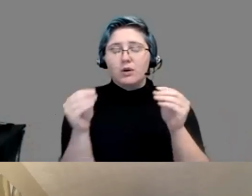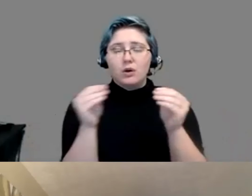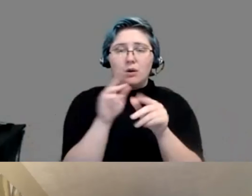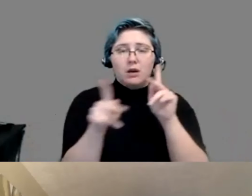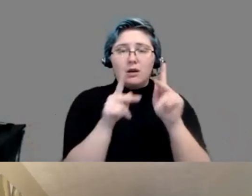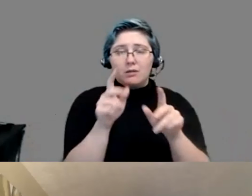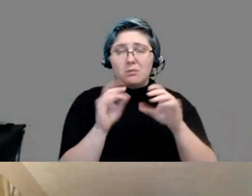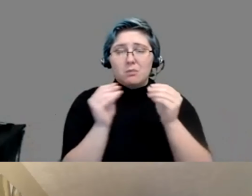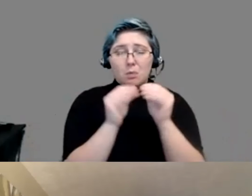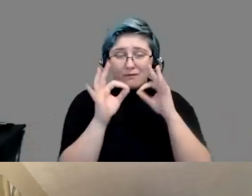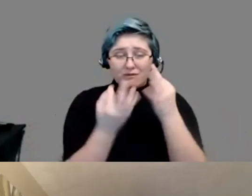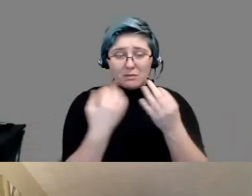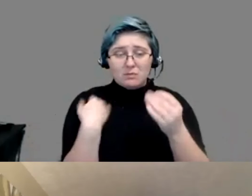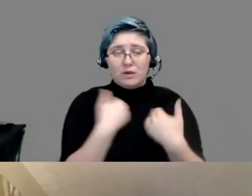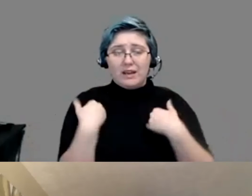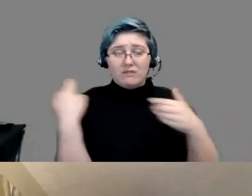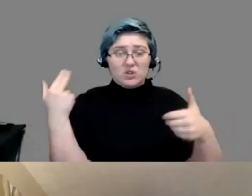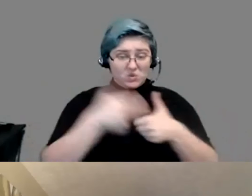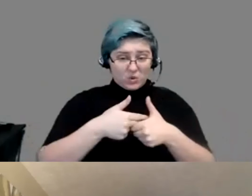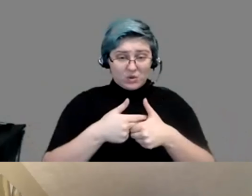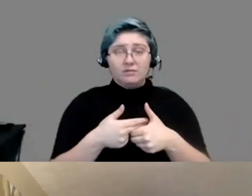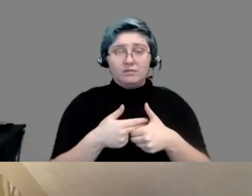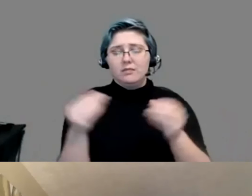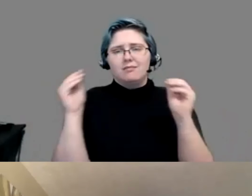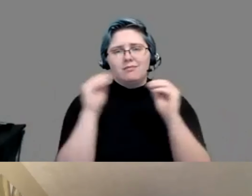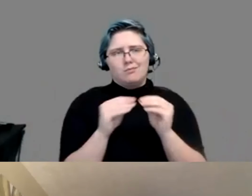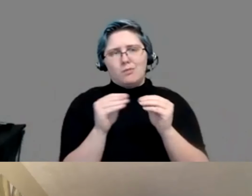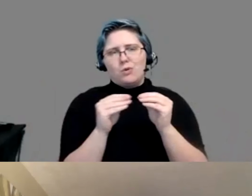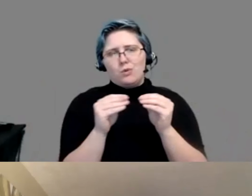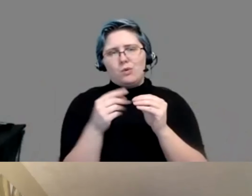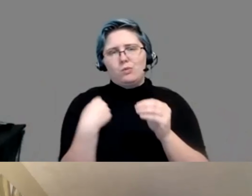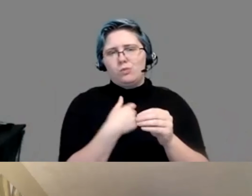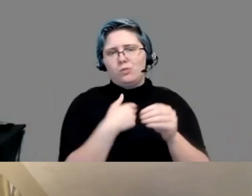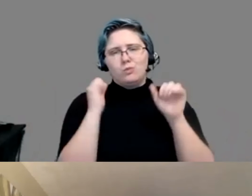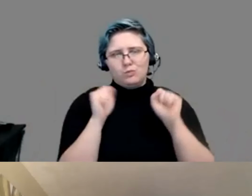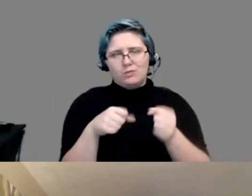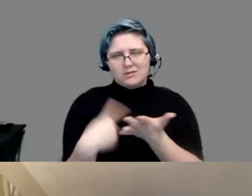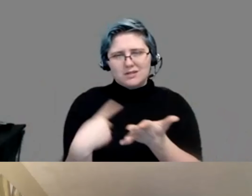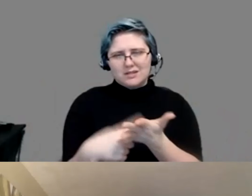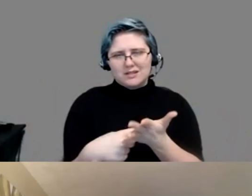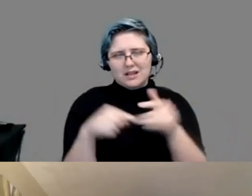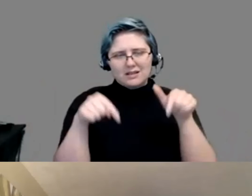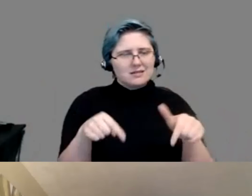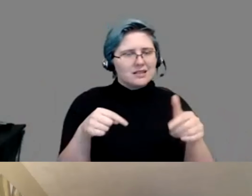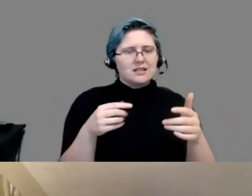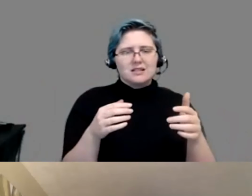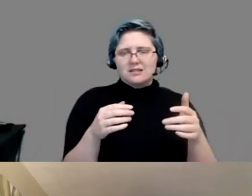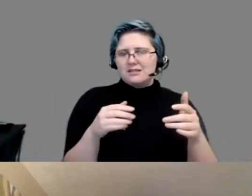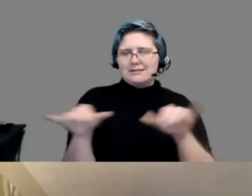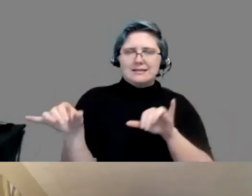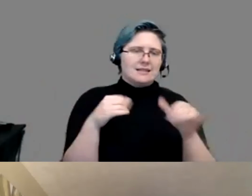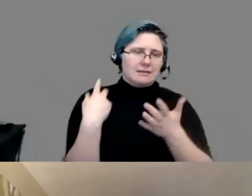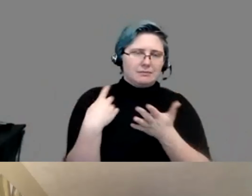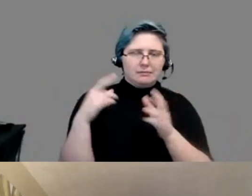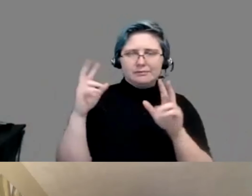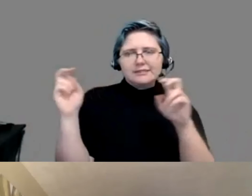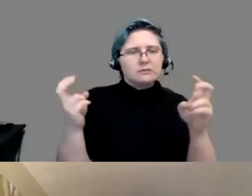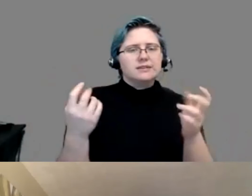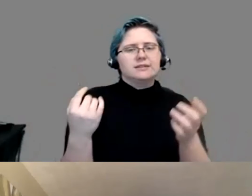and families that we have that attend these events, the more we're going to be able to discuss these same topics and maybe